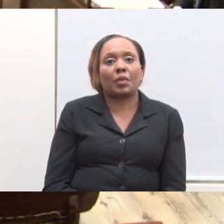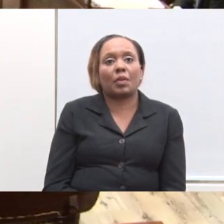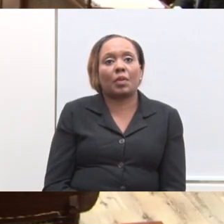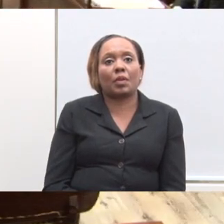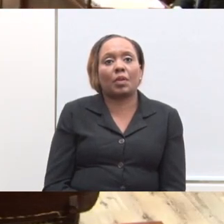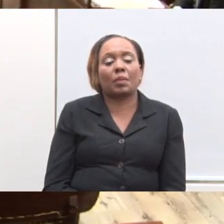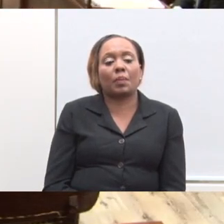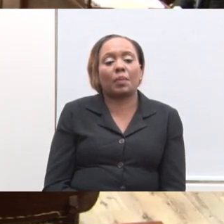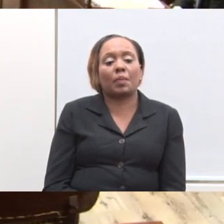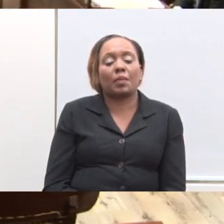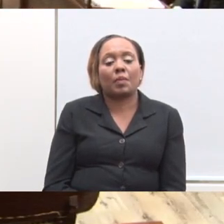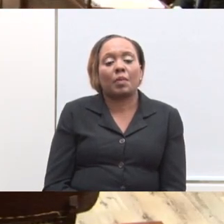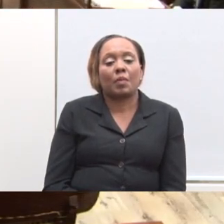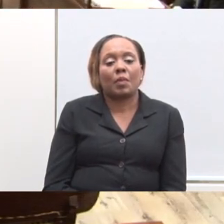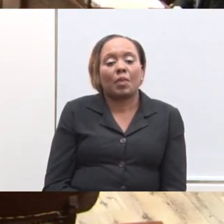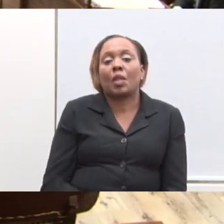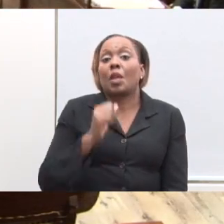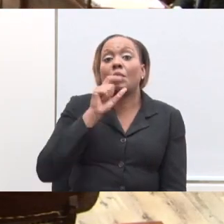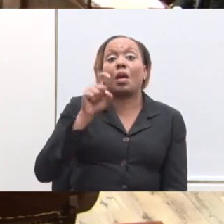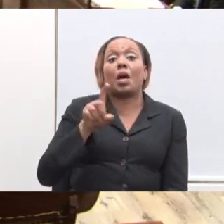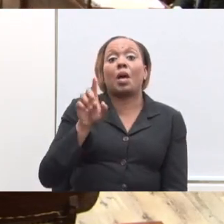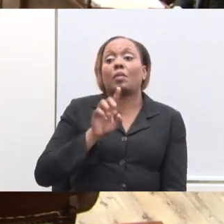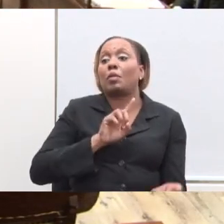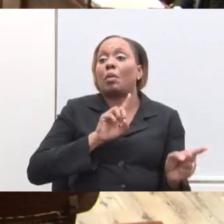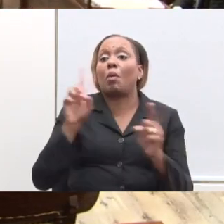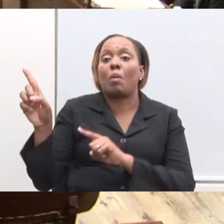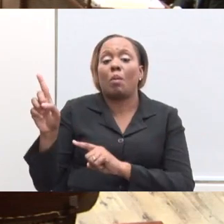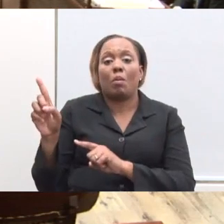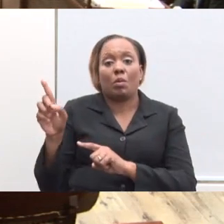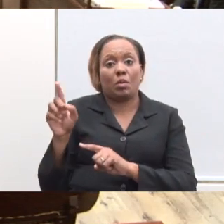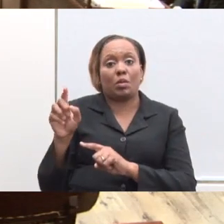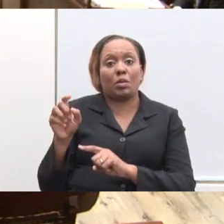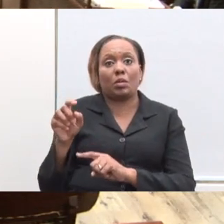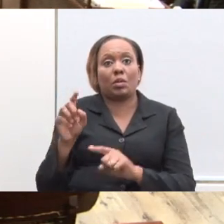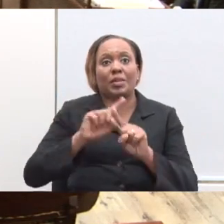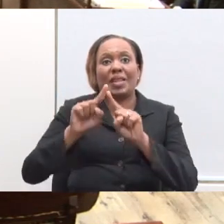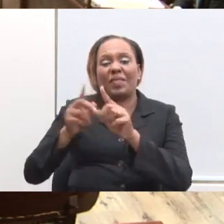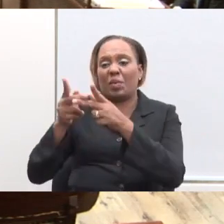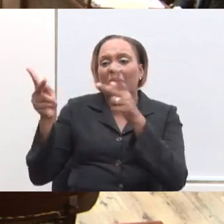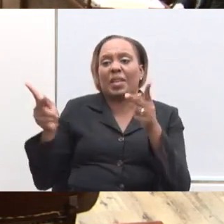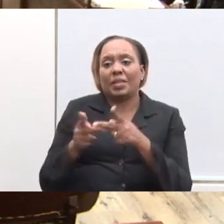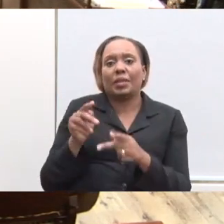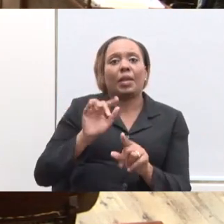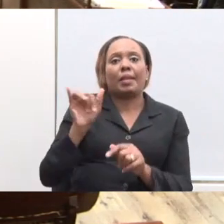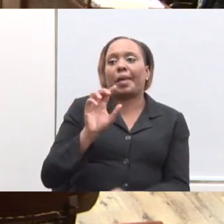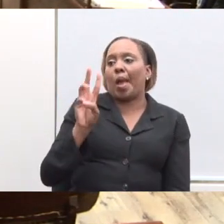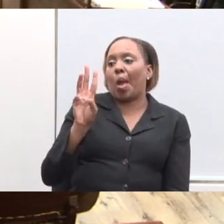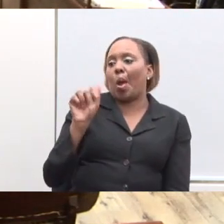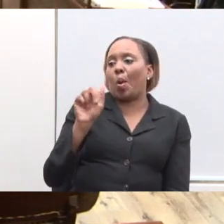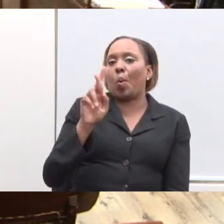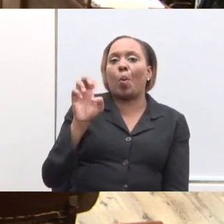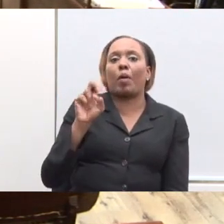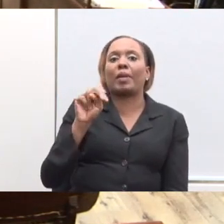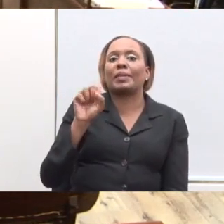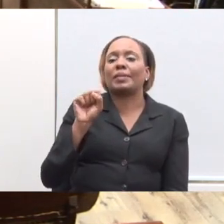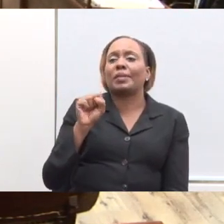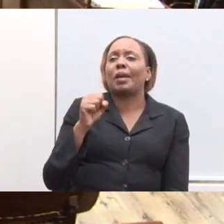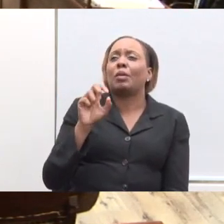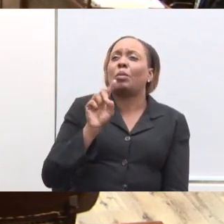there can be a one-stop shop rather than the bureaucracy that now attends itself to the claiming of unemployment benefits.